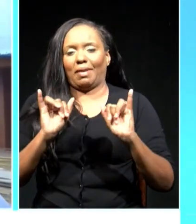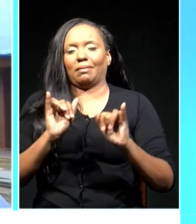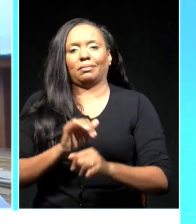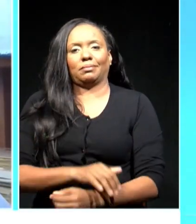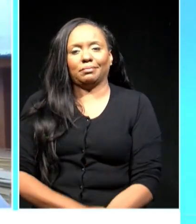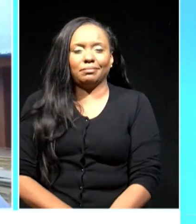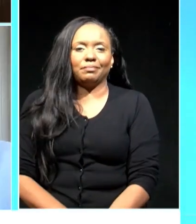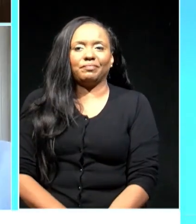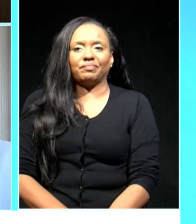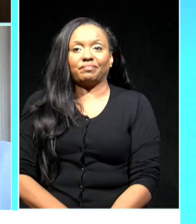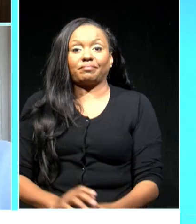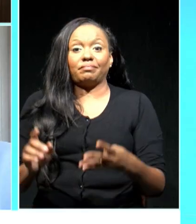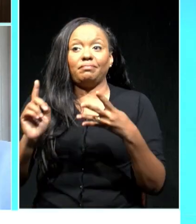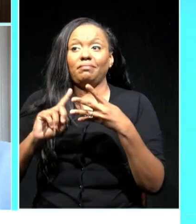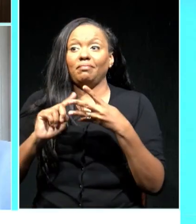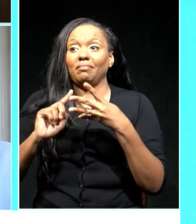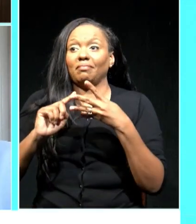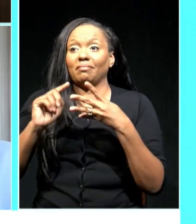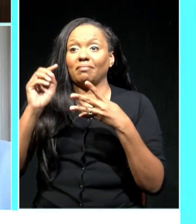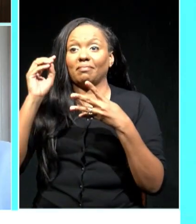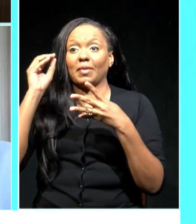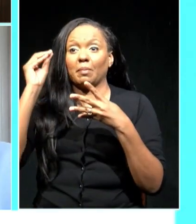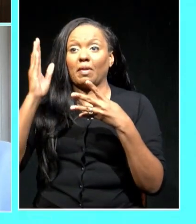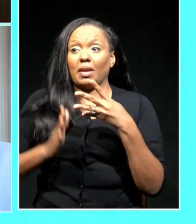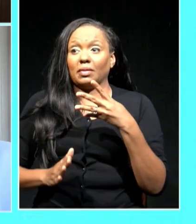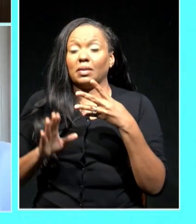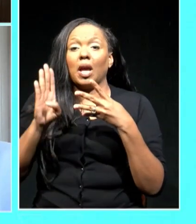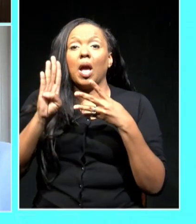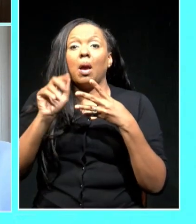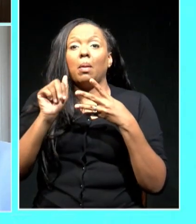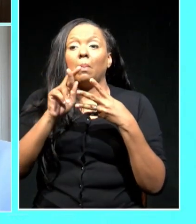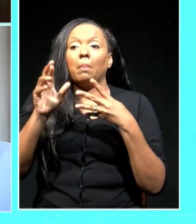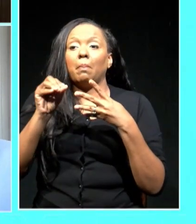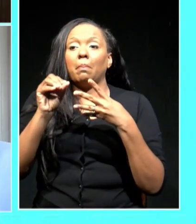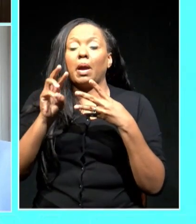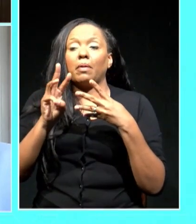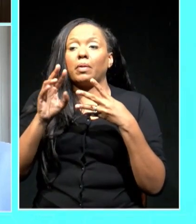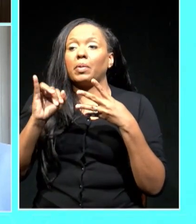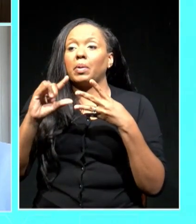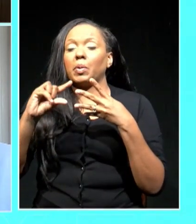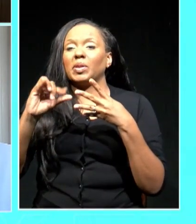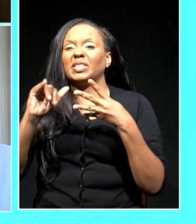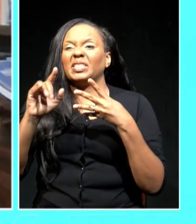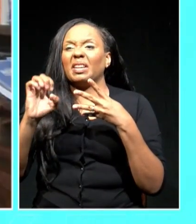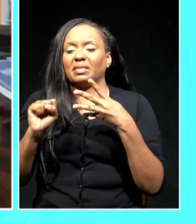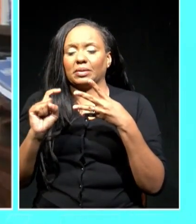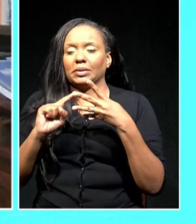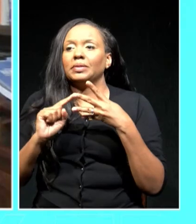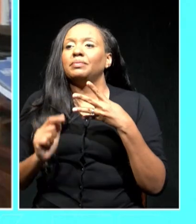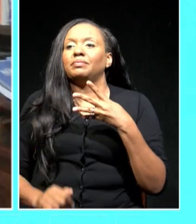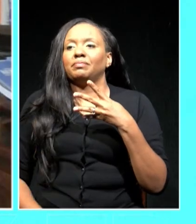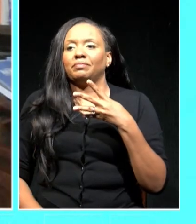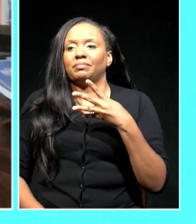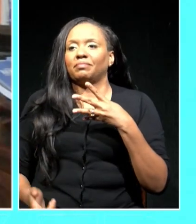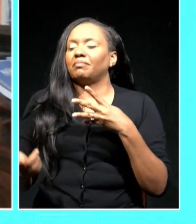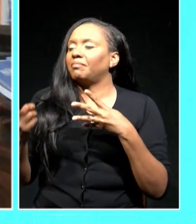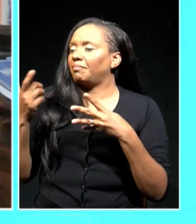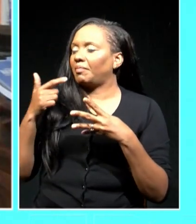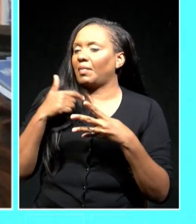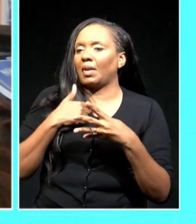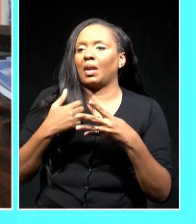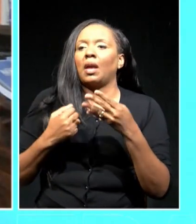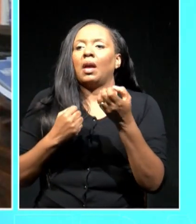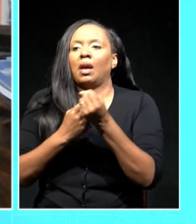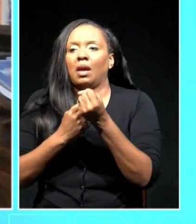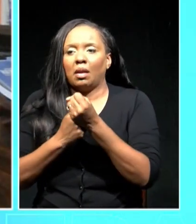Okay. Dr. Barrow-Giles? Professor Barrow-Giles? Yes, thanks. I would have to support Dr. Bell in relation